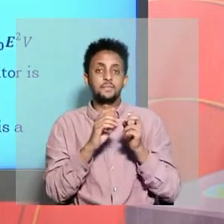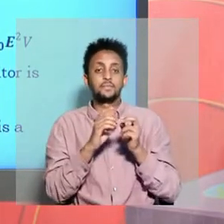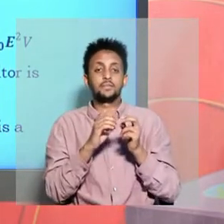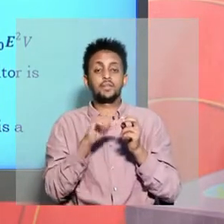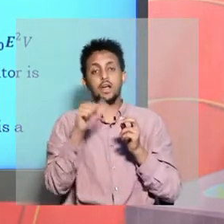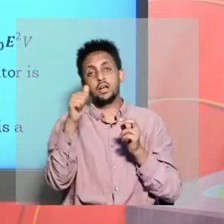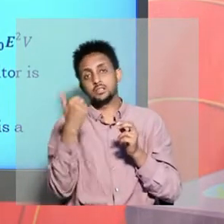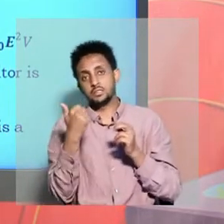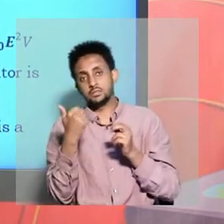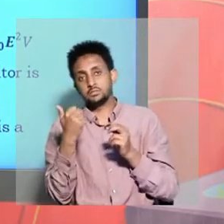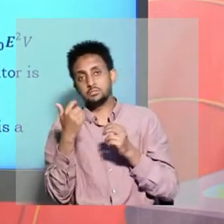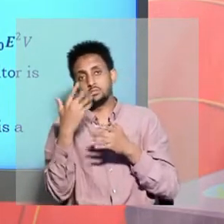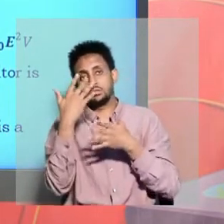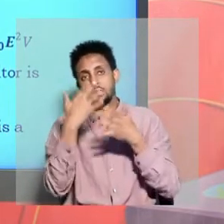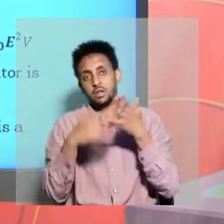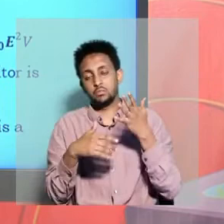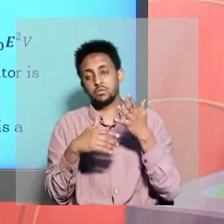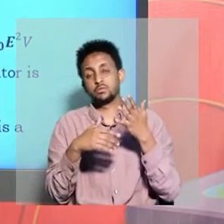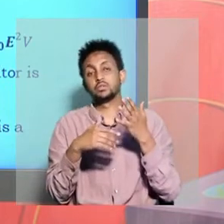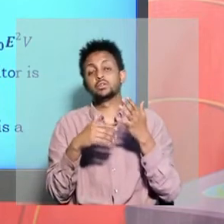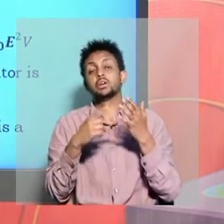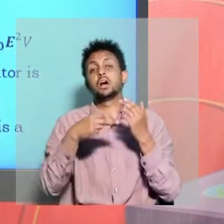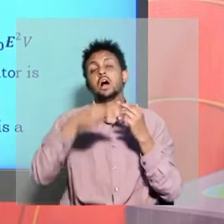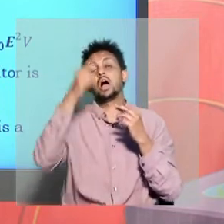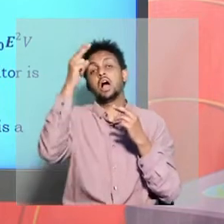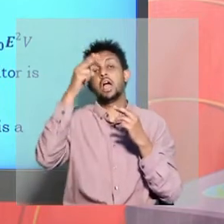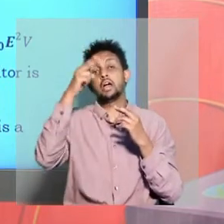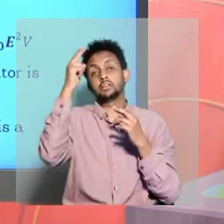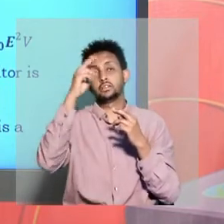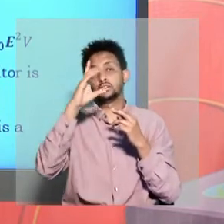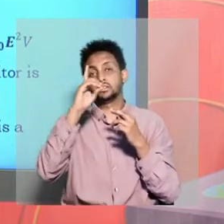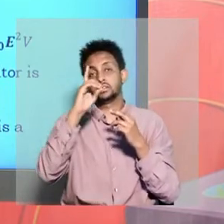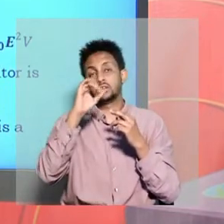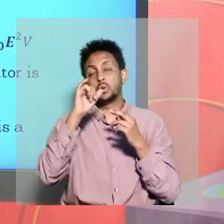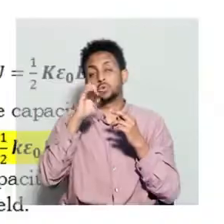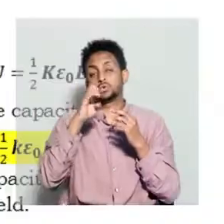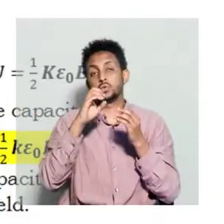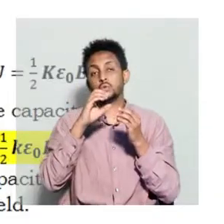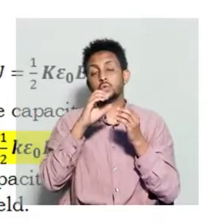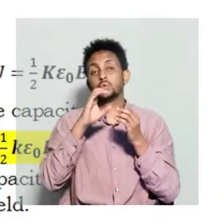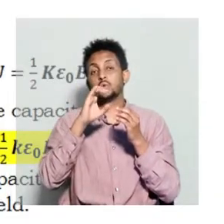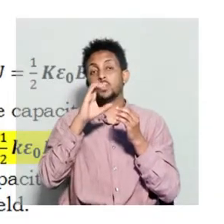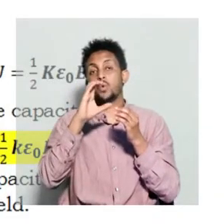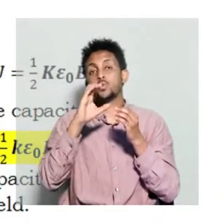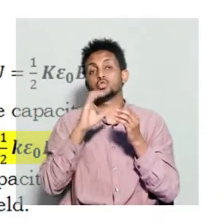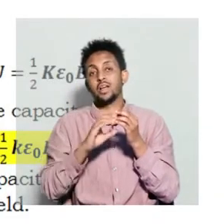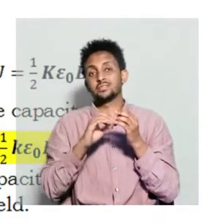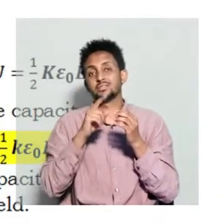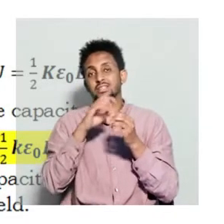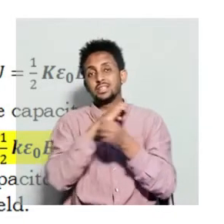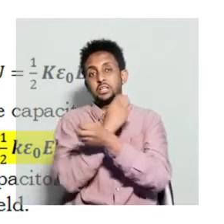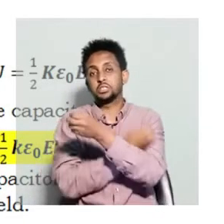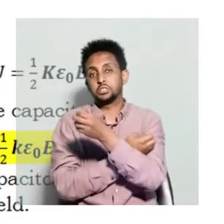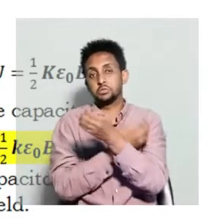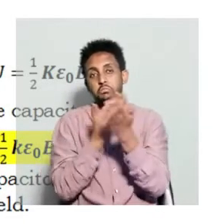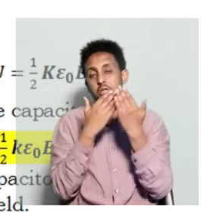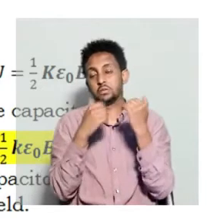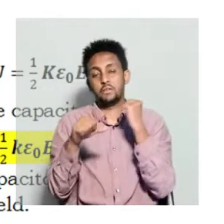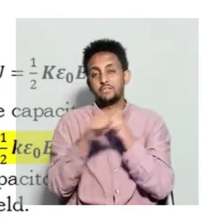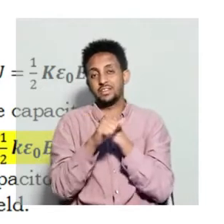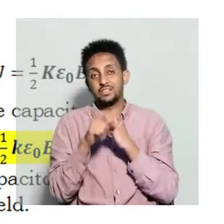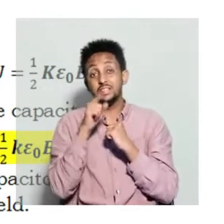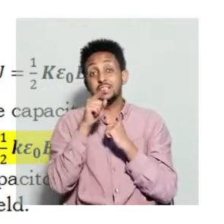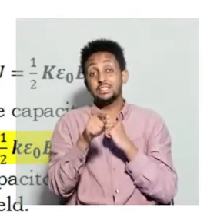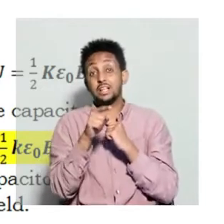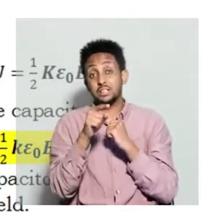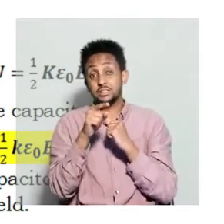with other types of dielectrics with higher dielectric constants, with less dielectric constants, the energy might be affected. So